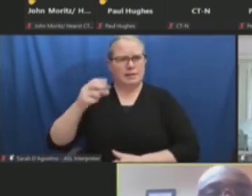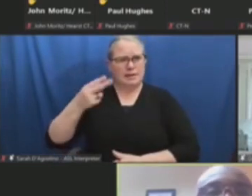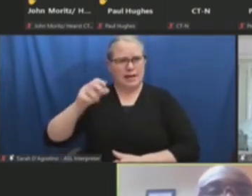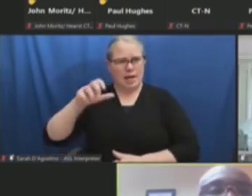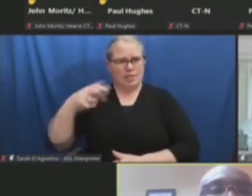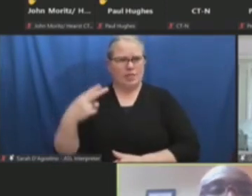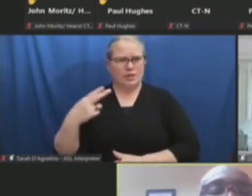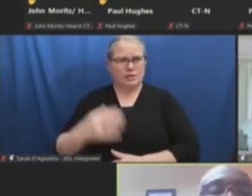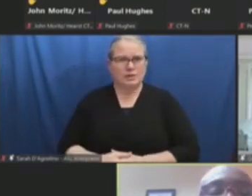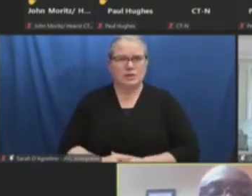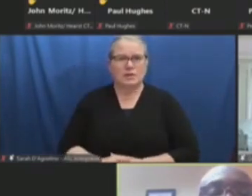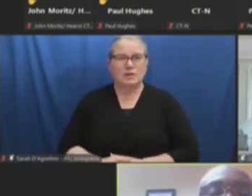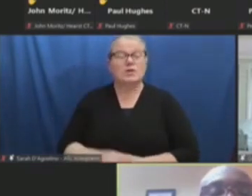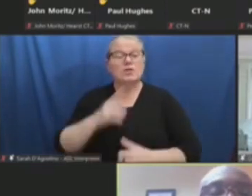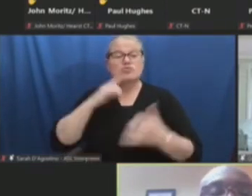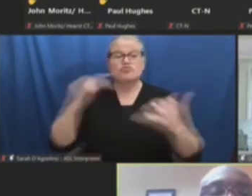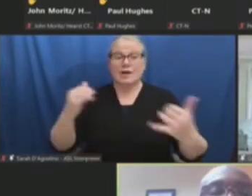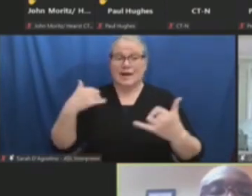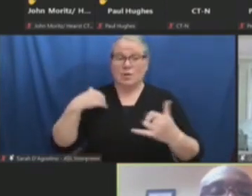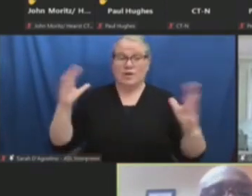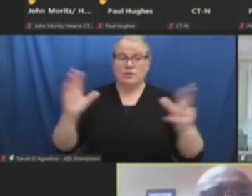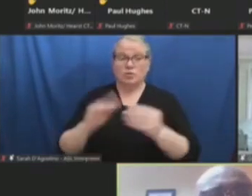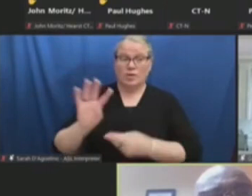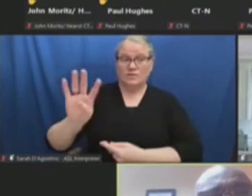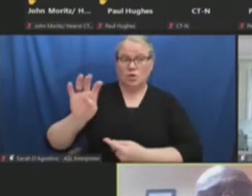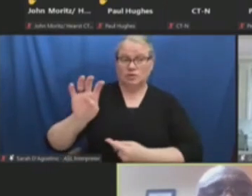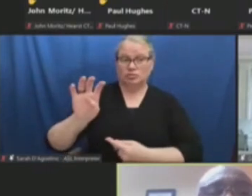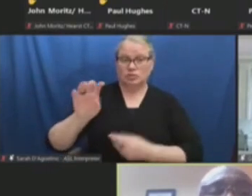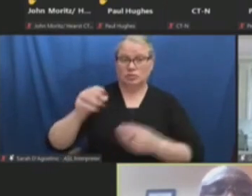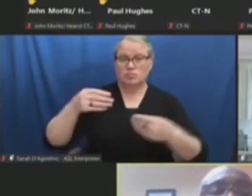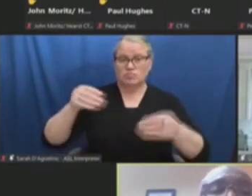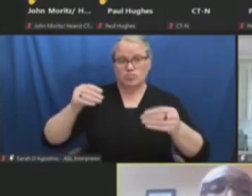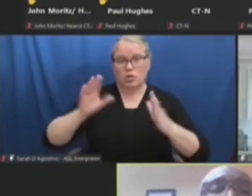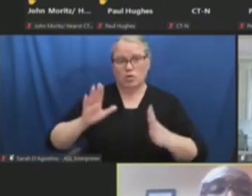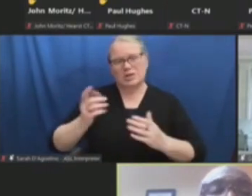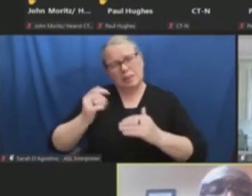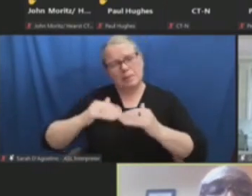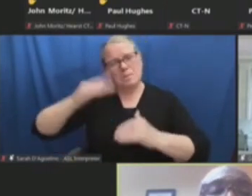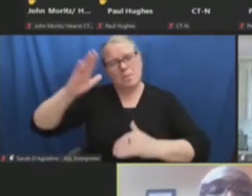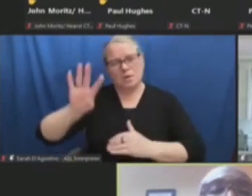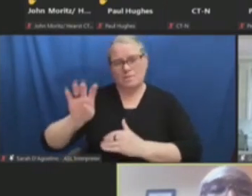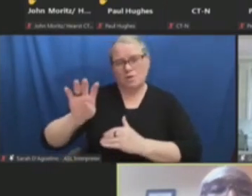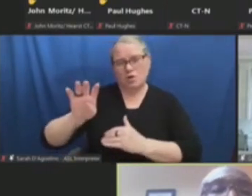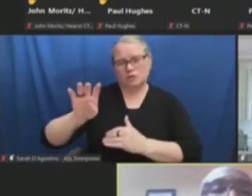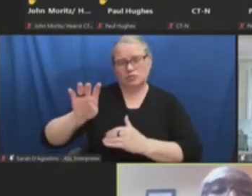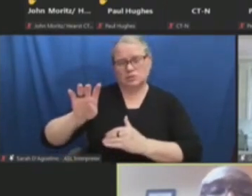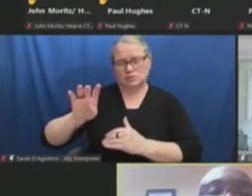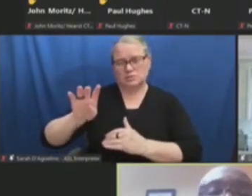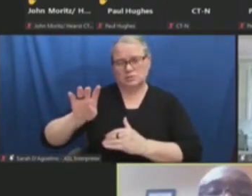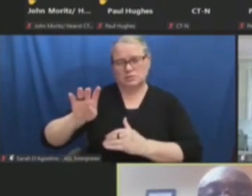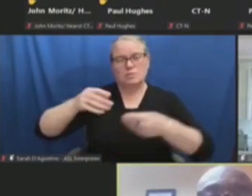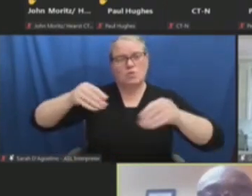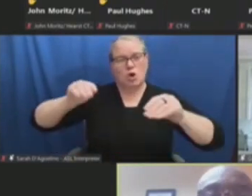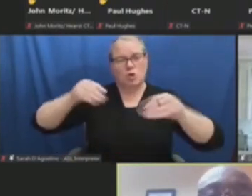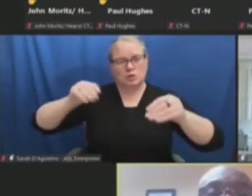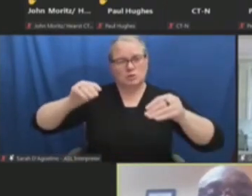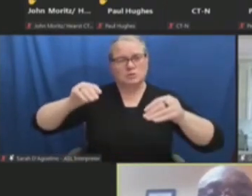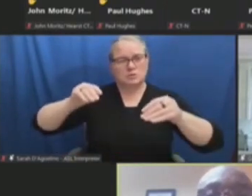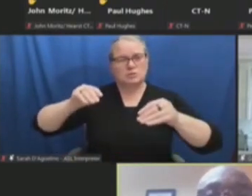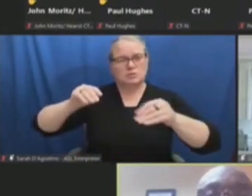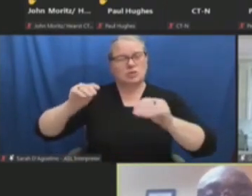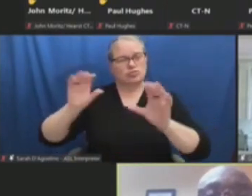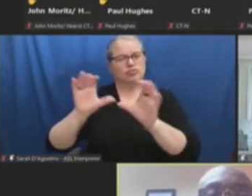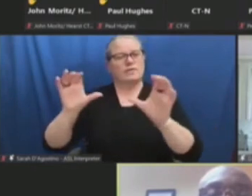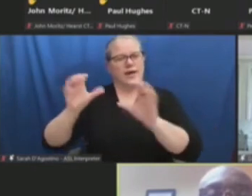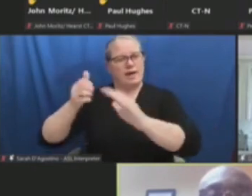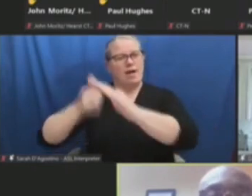right now we have 400 brokers, a little bit more than 400 brokers who are certified by Access Health to sell